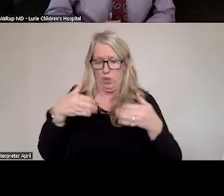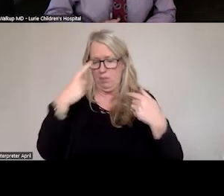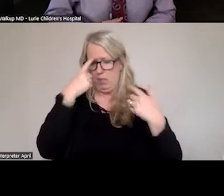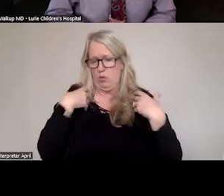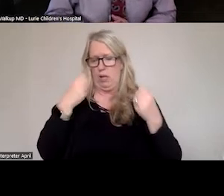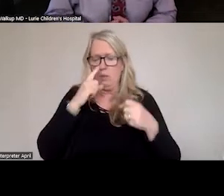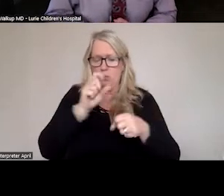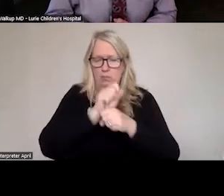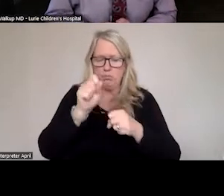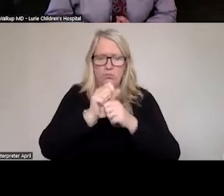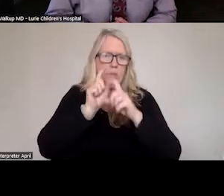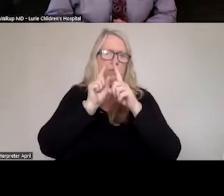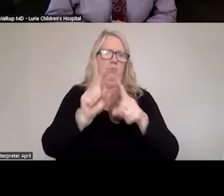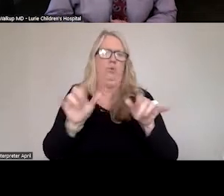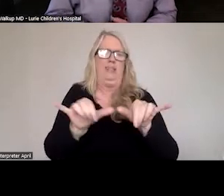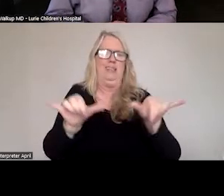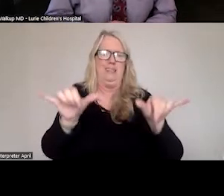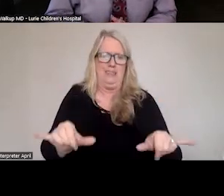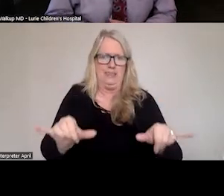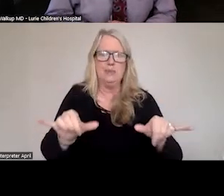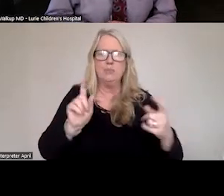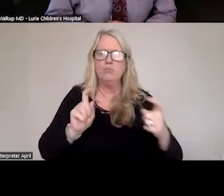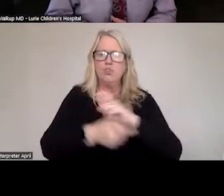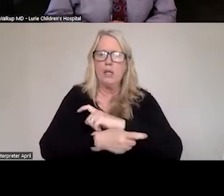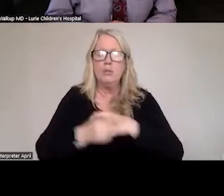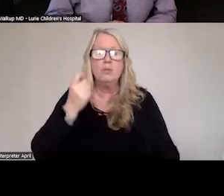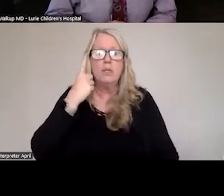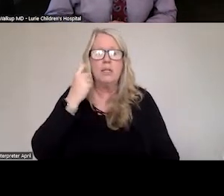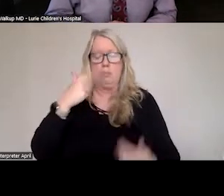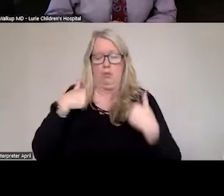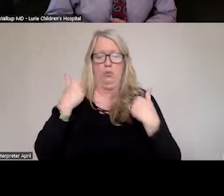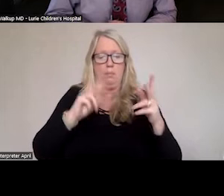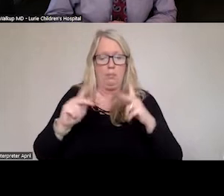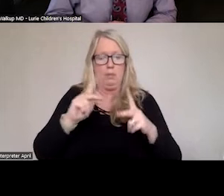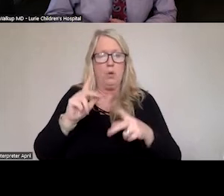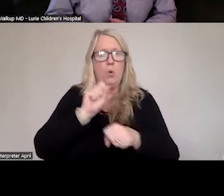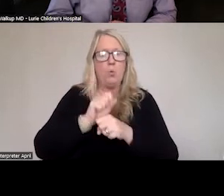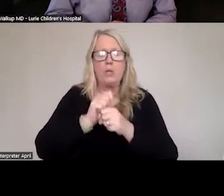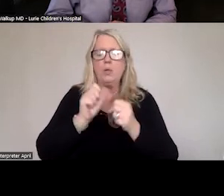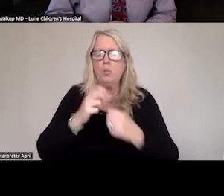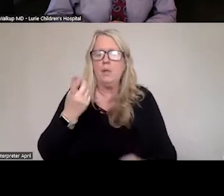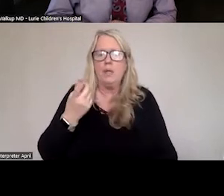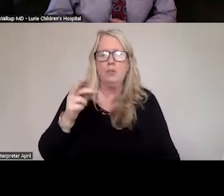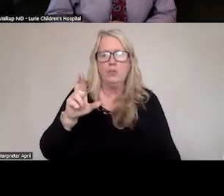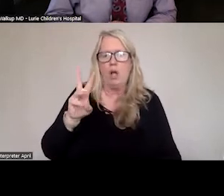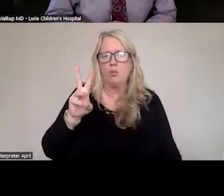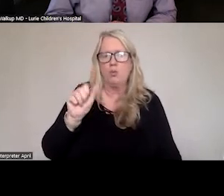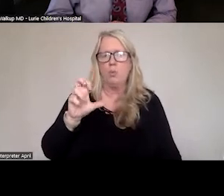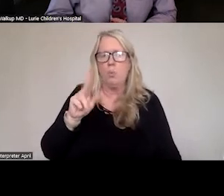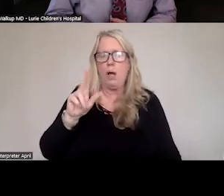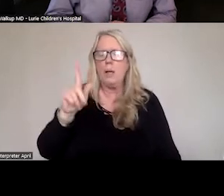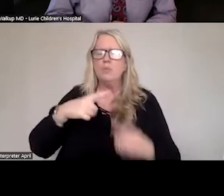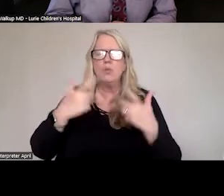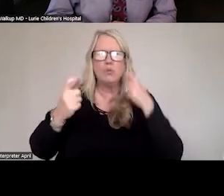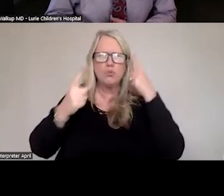work towards systems change. And so young people are actively working with Dr. Walkup and his team at Lurie Children's around rethinking the